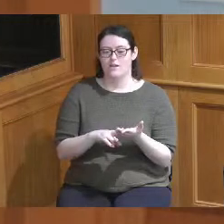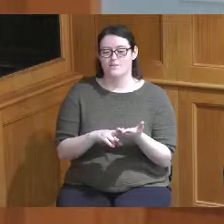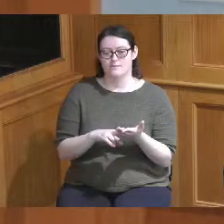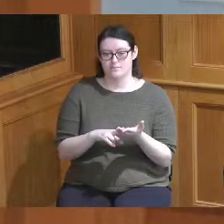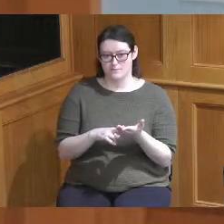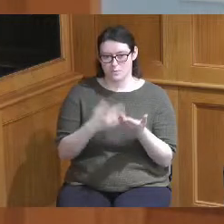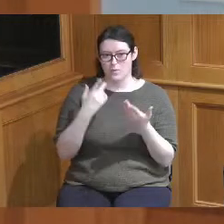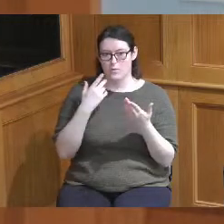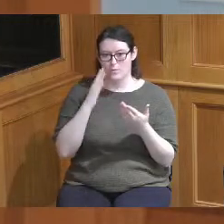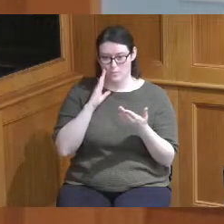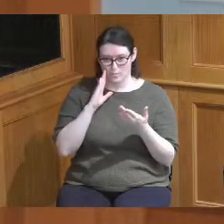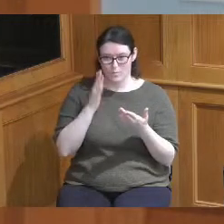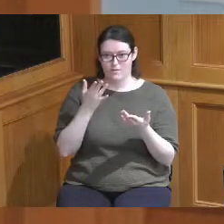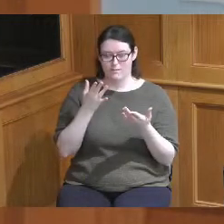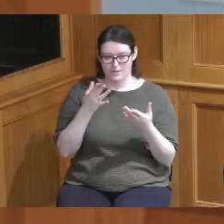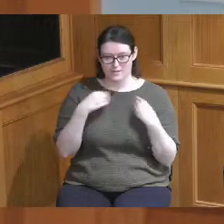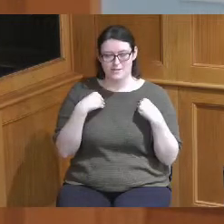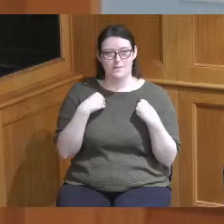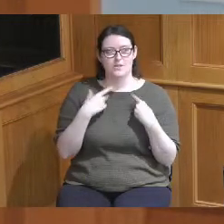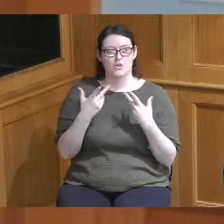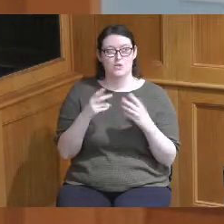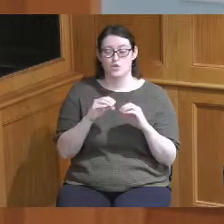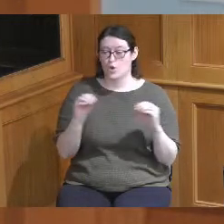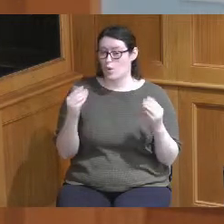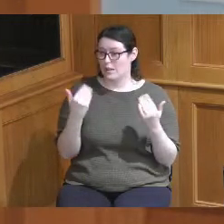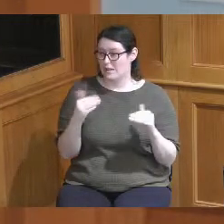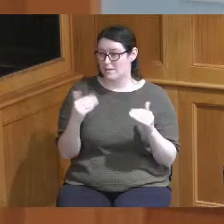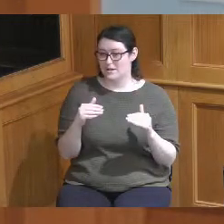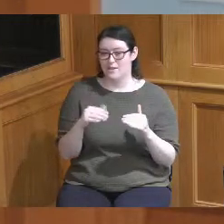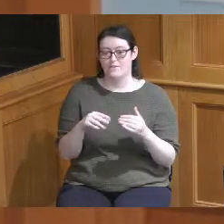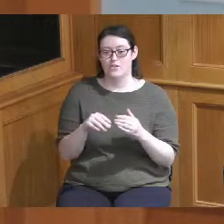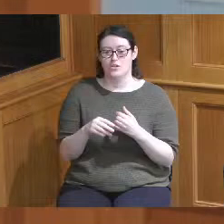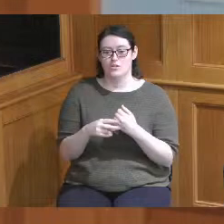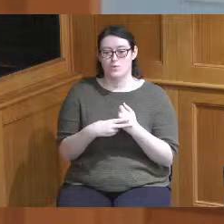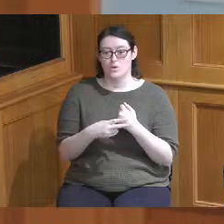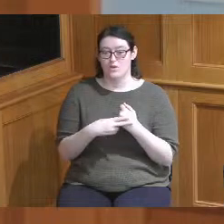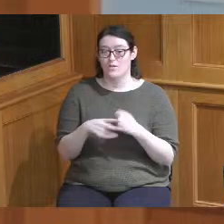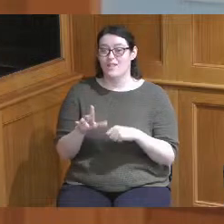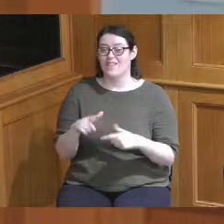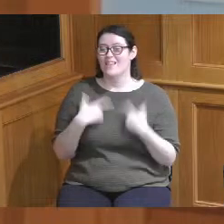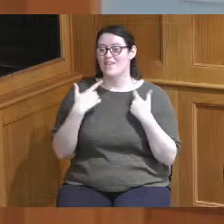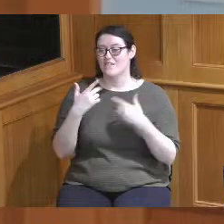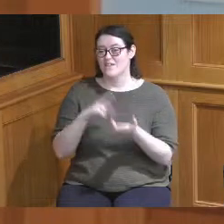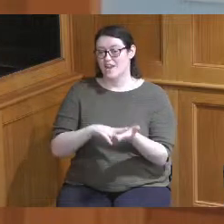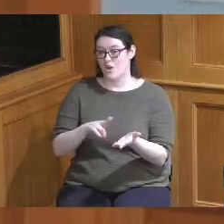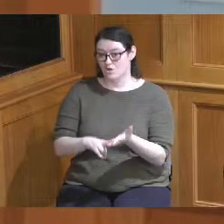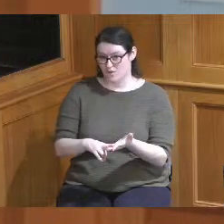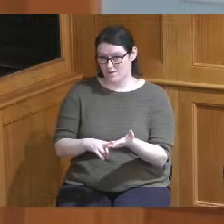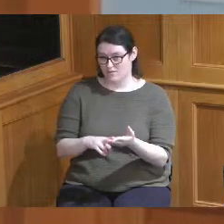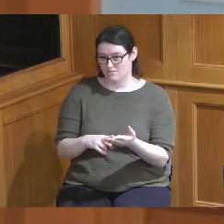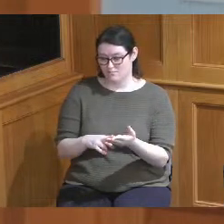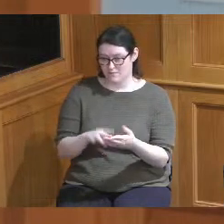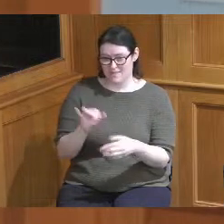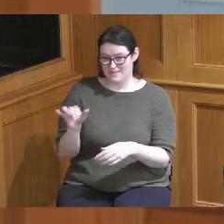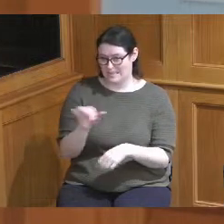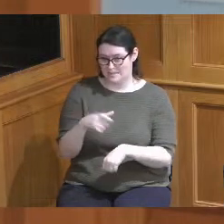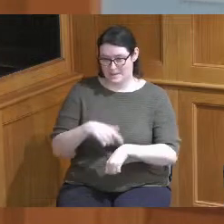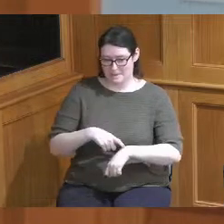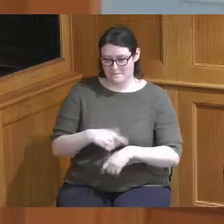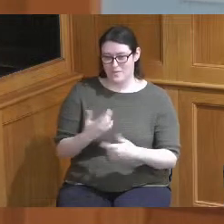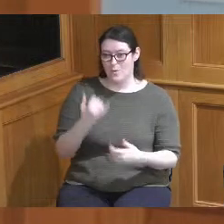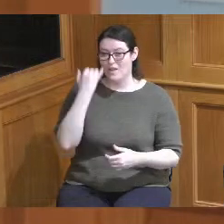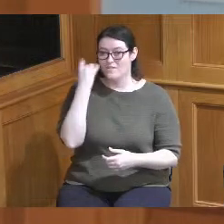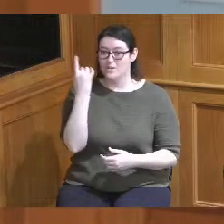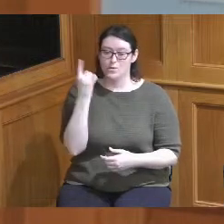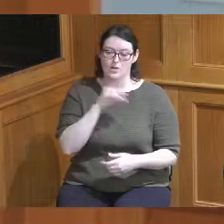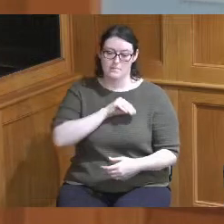and the negotiations with it, it's unlimited storage for the life of the contract. And so when somebody